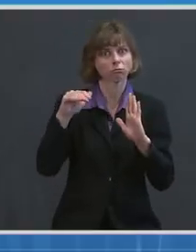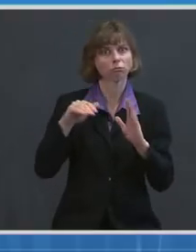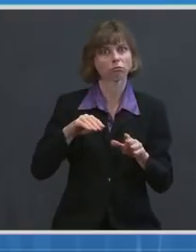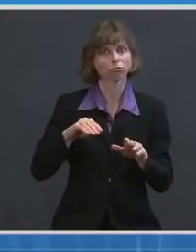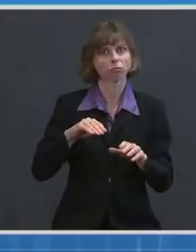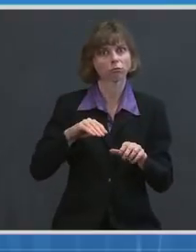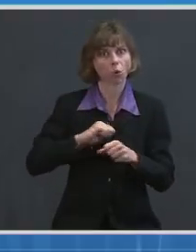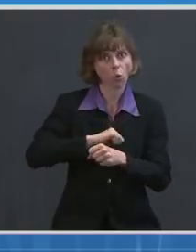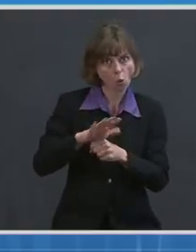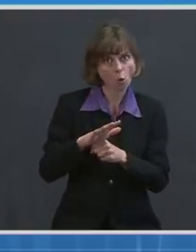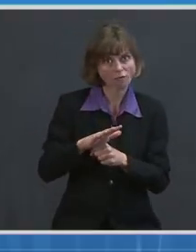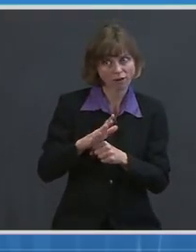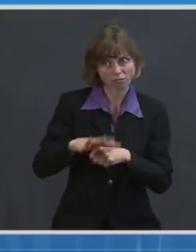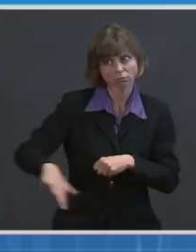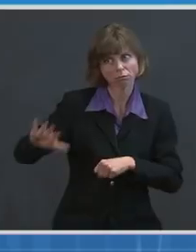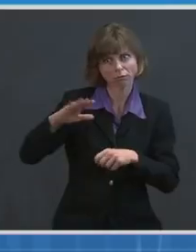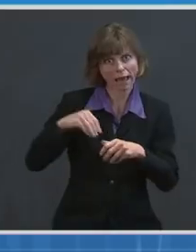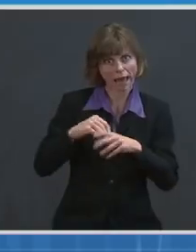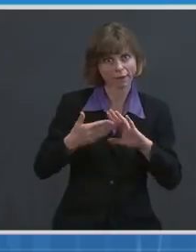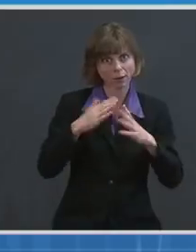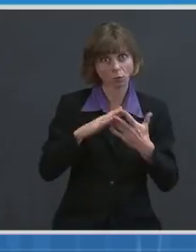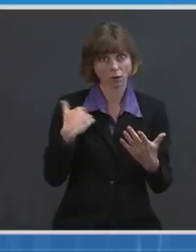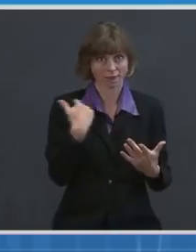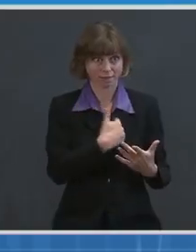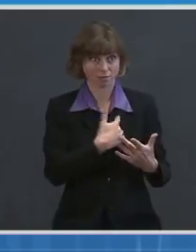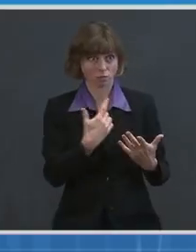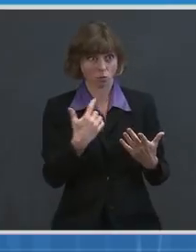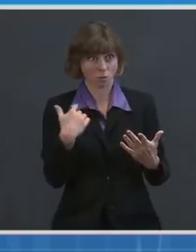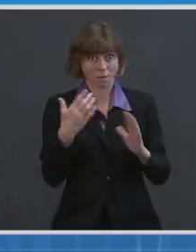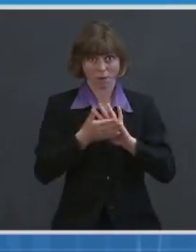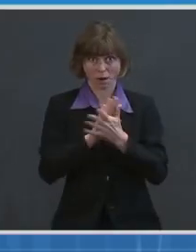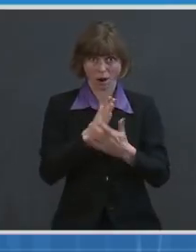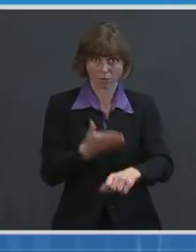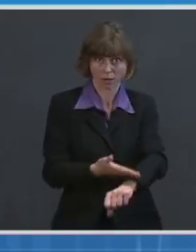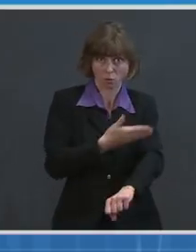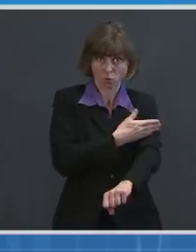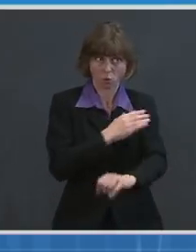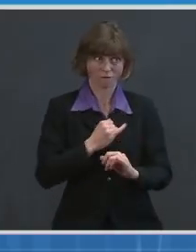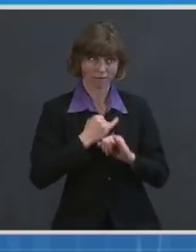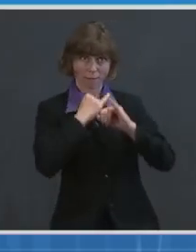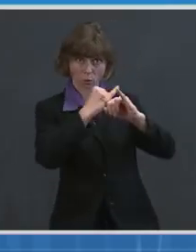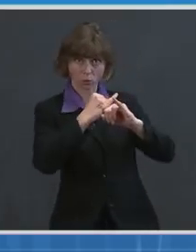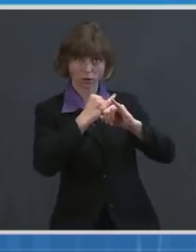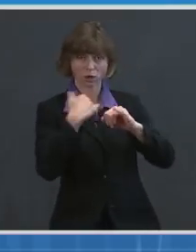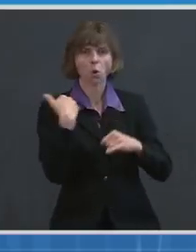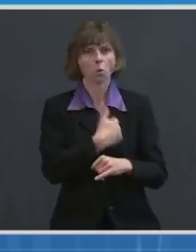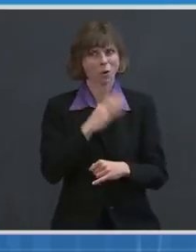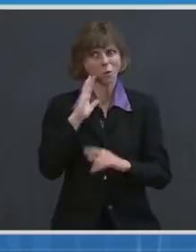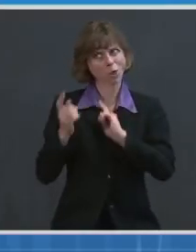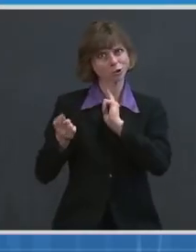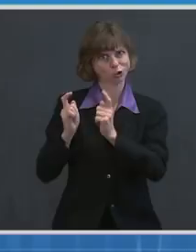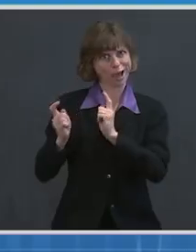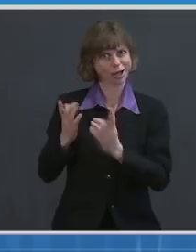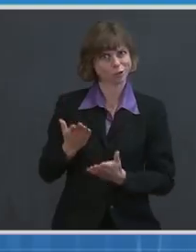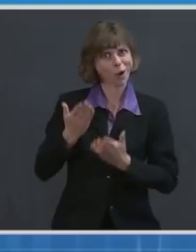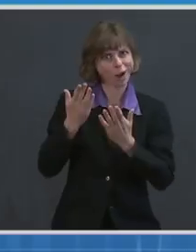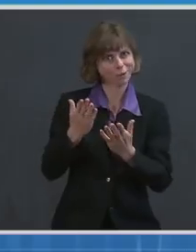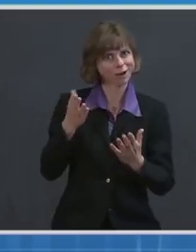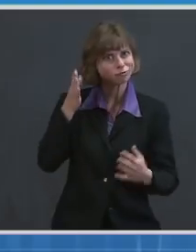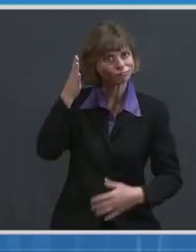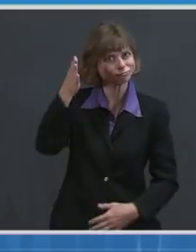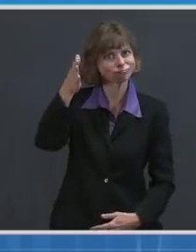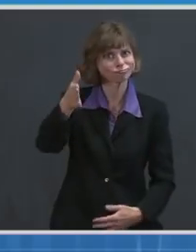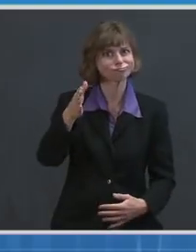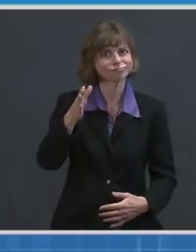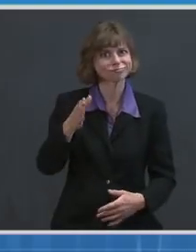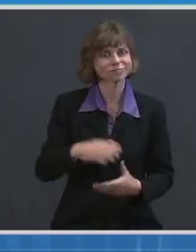as our understanding of COVID immunity improves, we look forward to updating these recommendations to the public. I know this